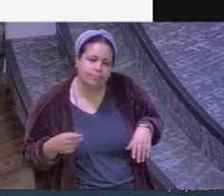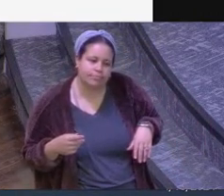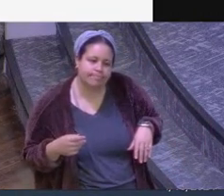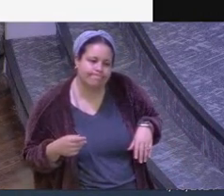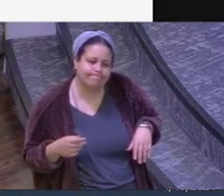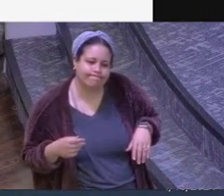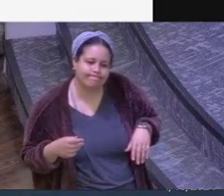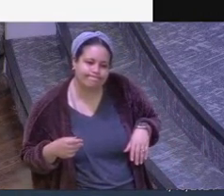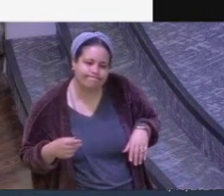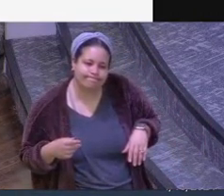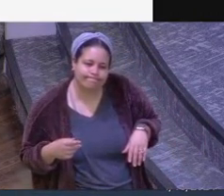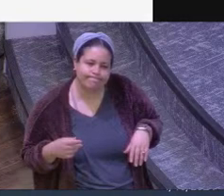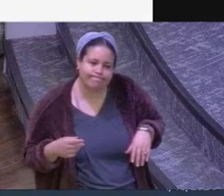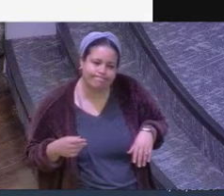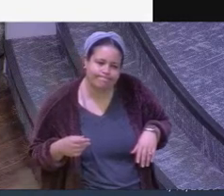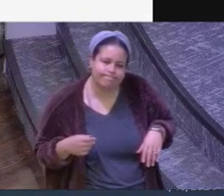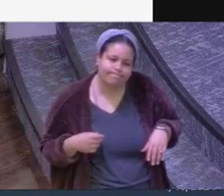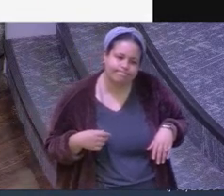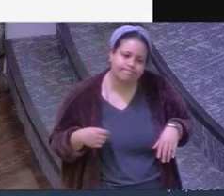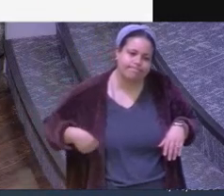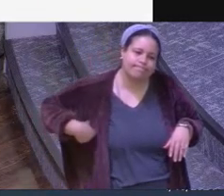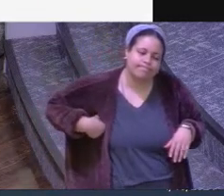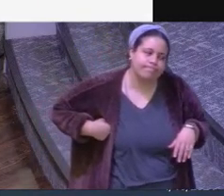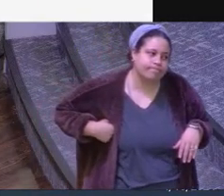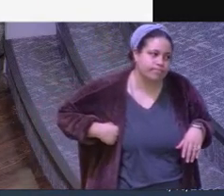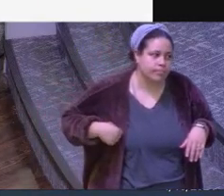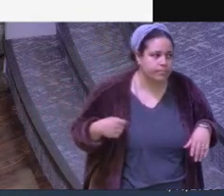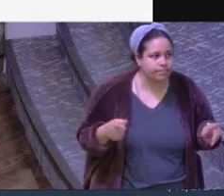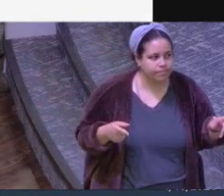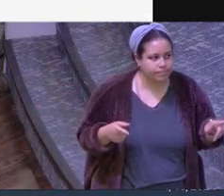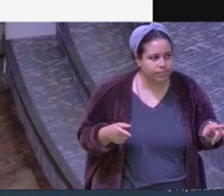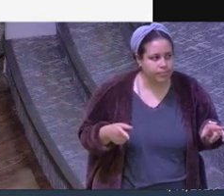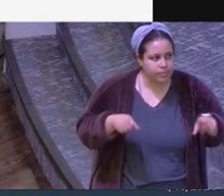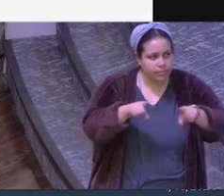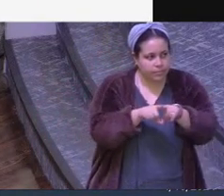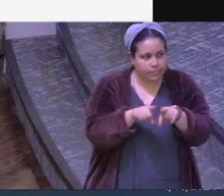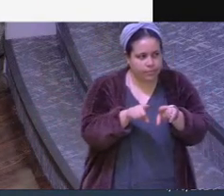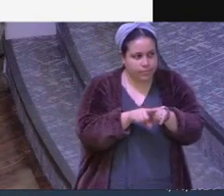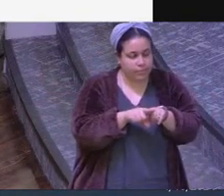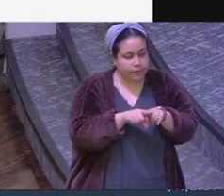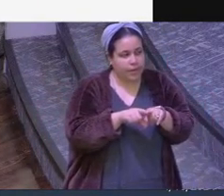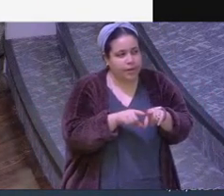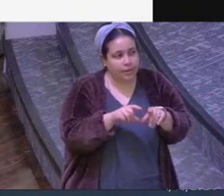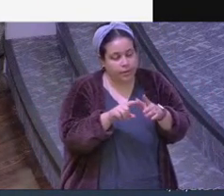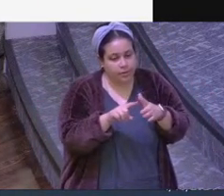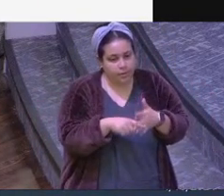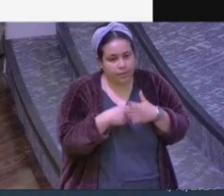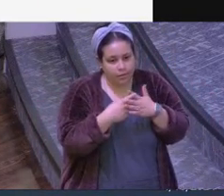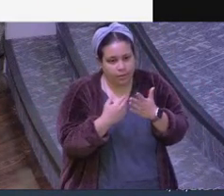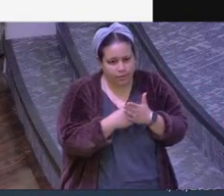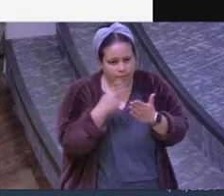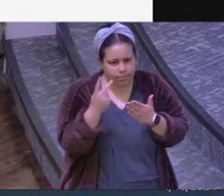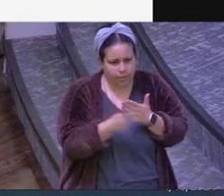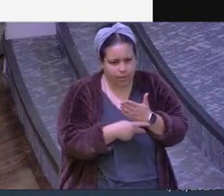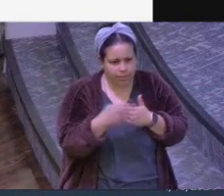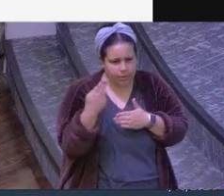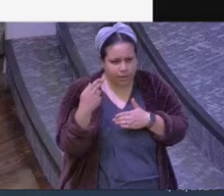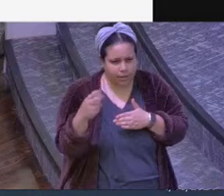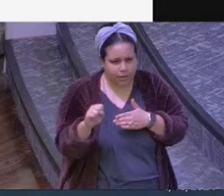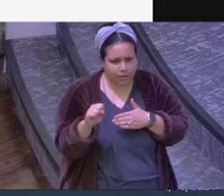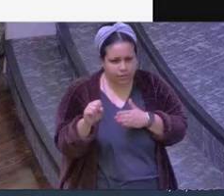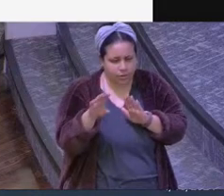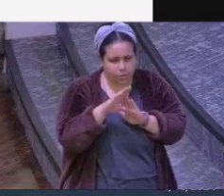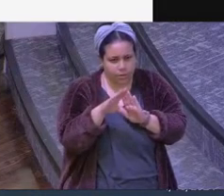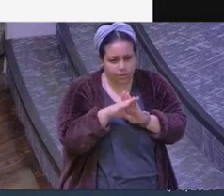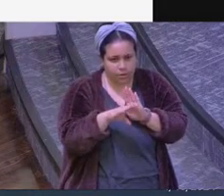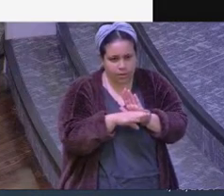Sorry about that. I knew that was going to happen. We're also looking at starting a new program at our high school level. And Dr.